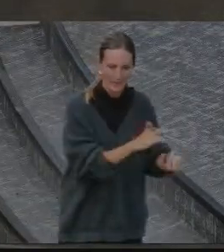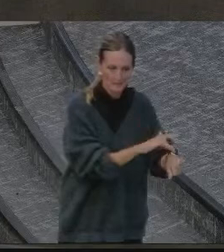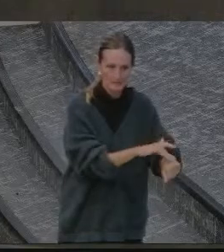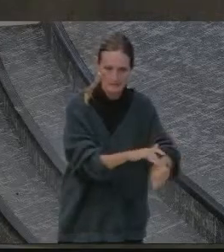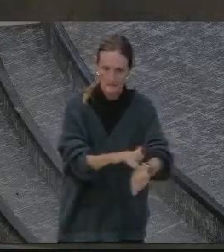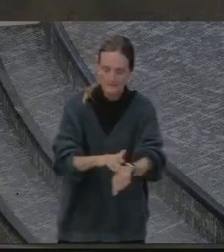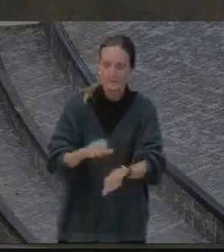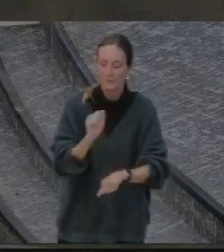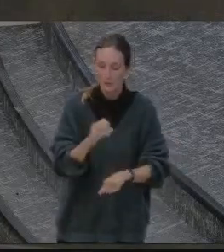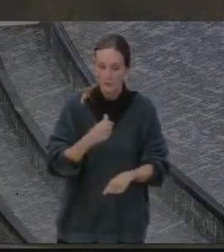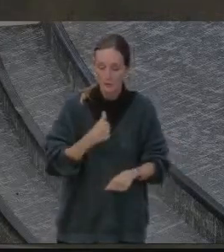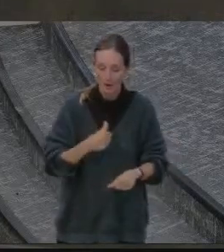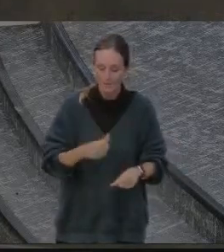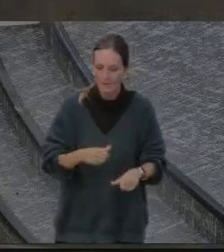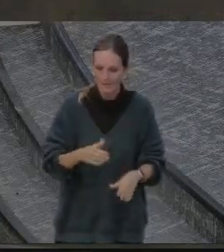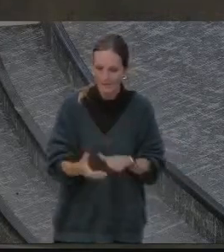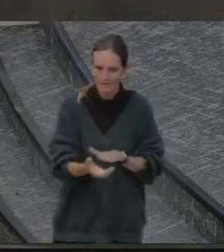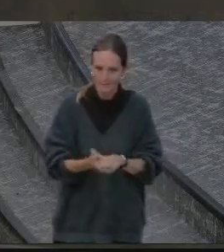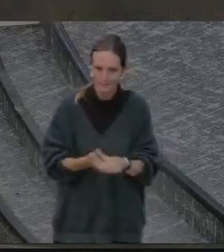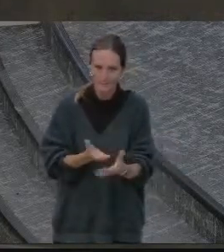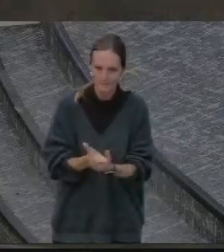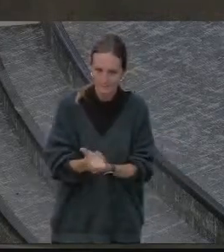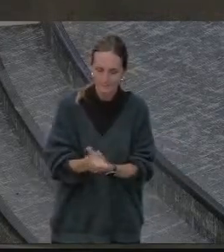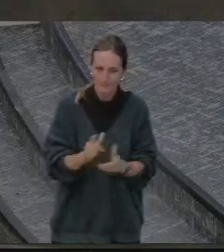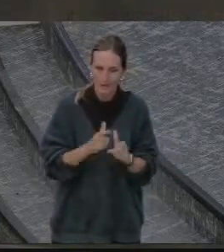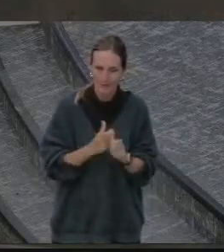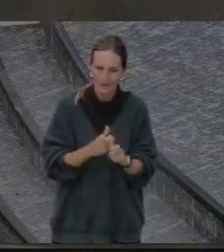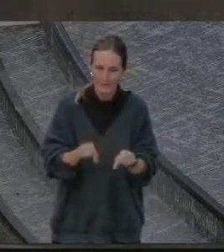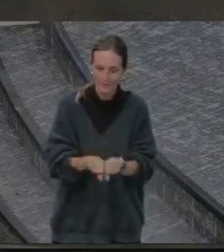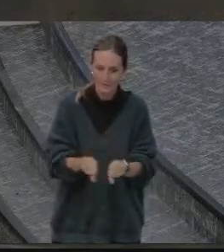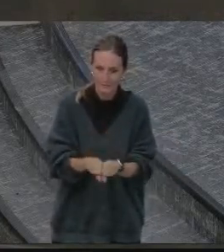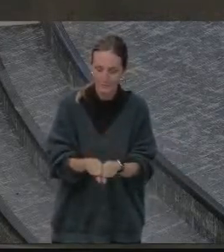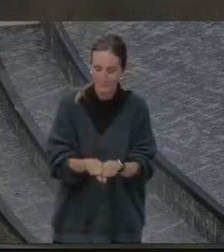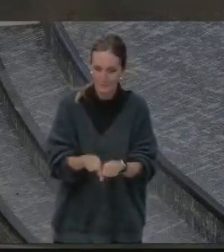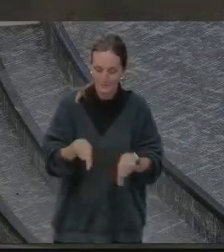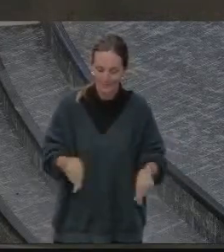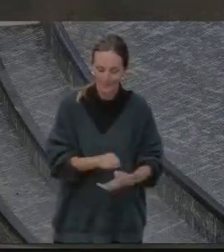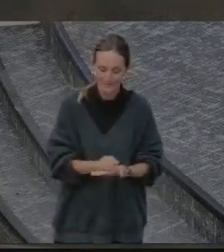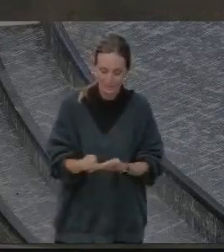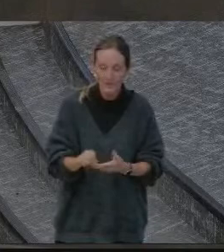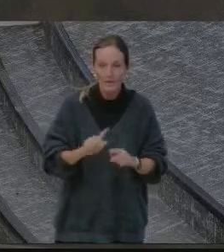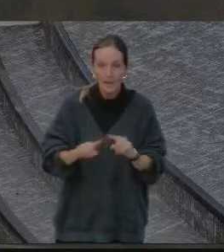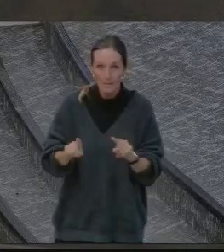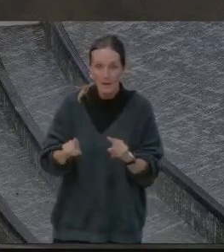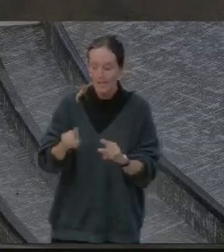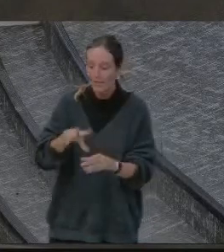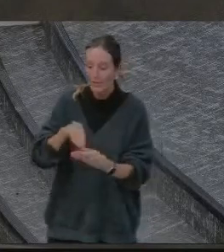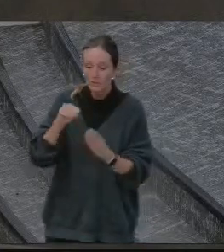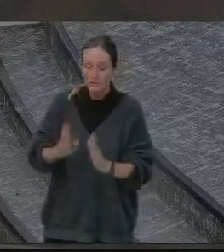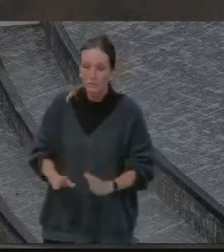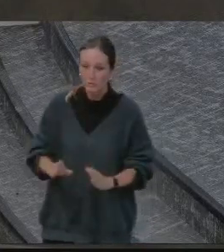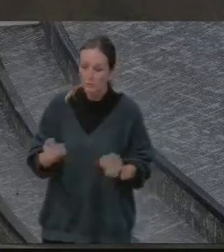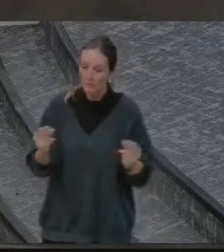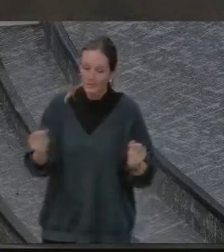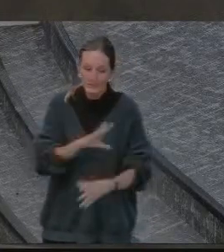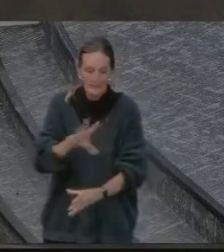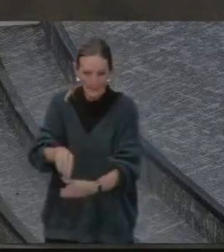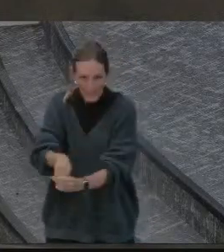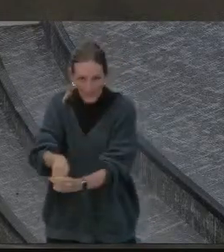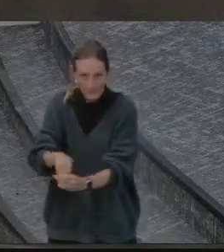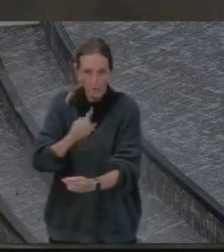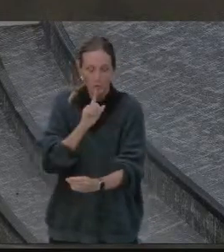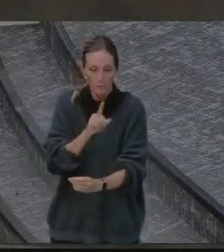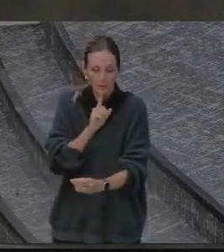all week, and it's been wonderful, though the students were immediately engaged, just really,